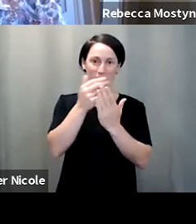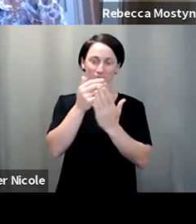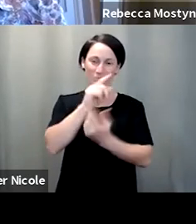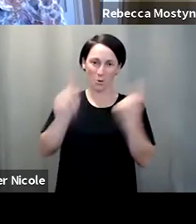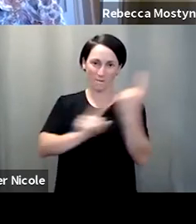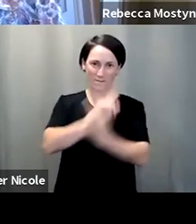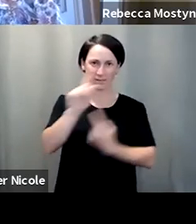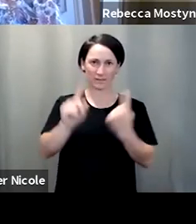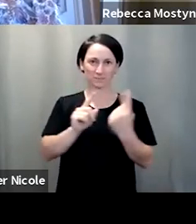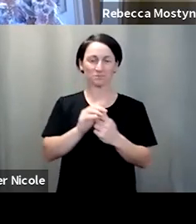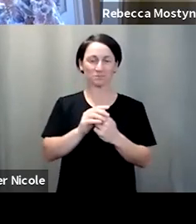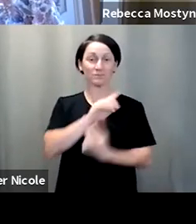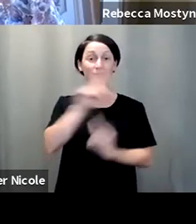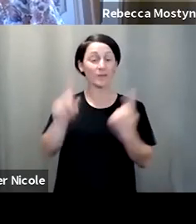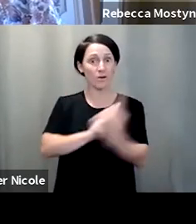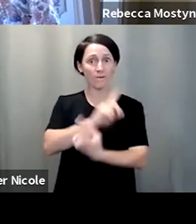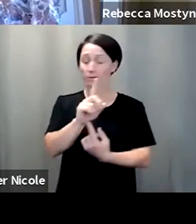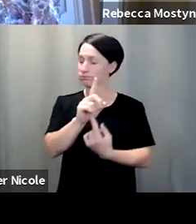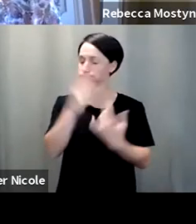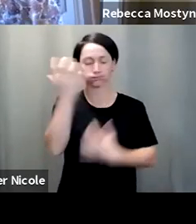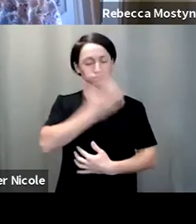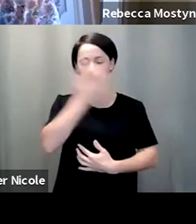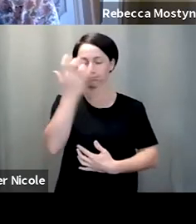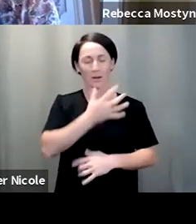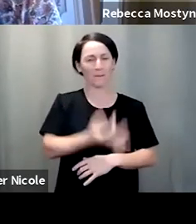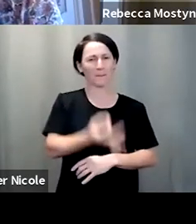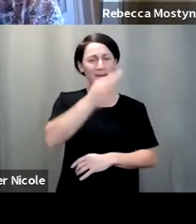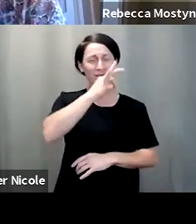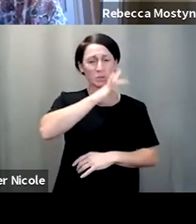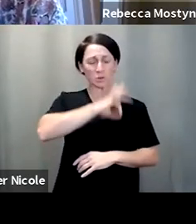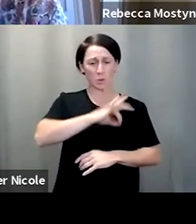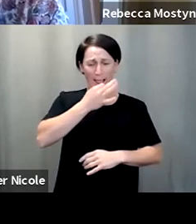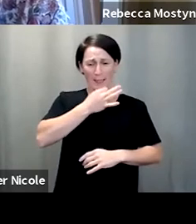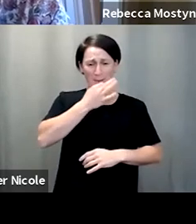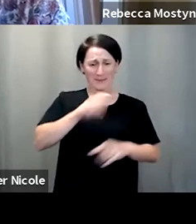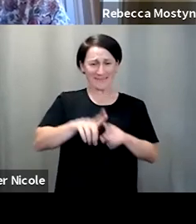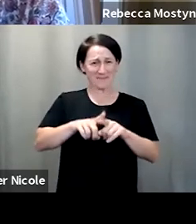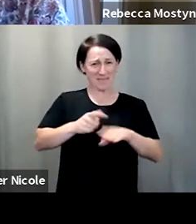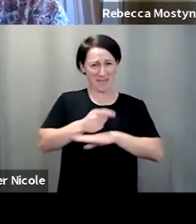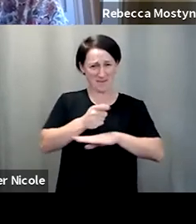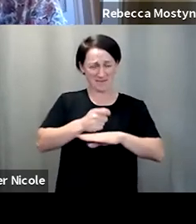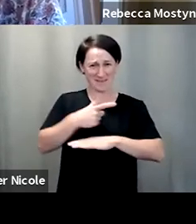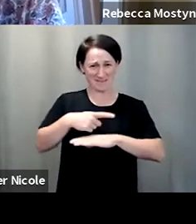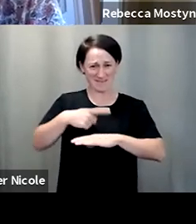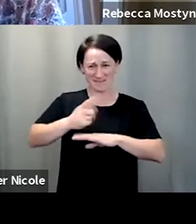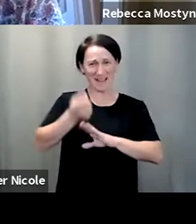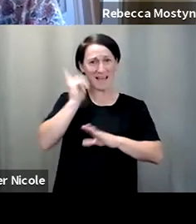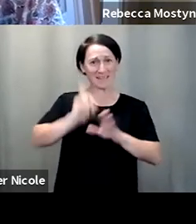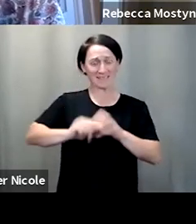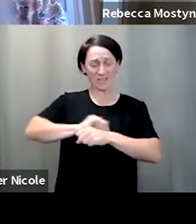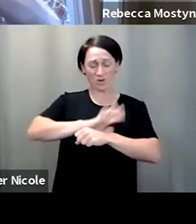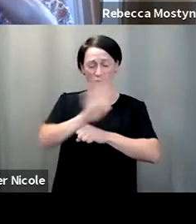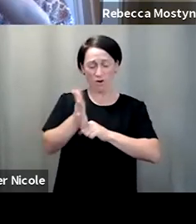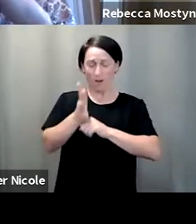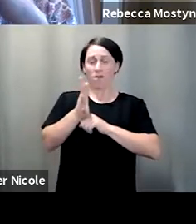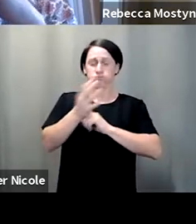actually, the conference was really helpful in terms of us all processing what's happened. It was a kind of therapy in a way, actually. And I think we're going to